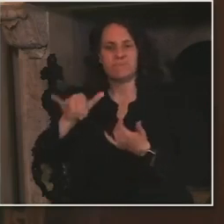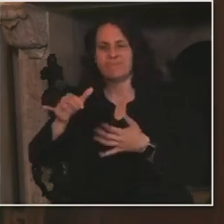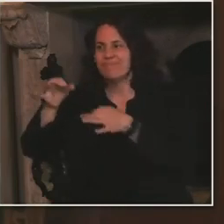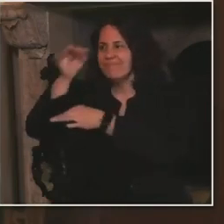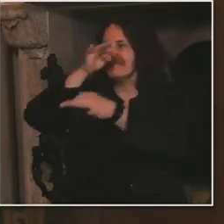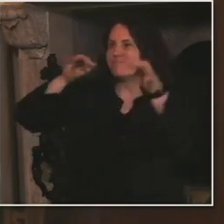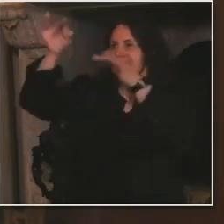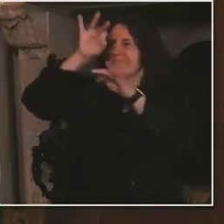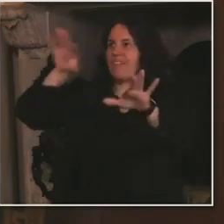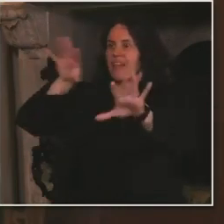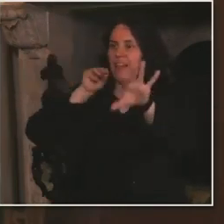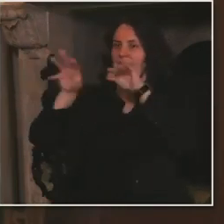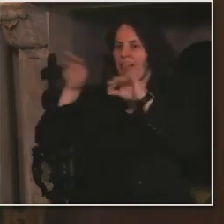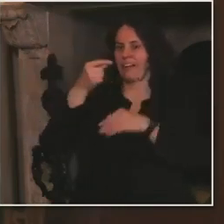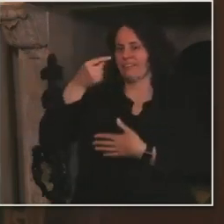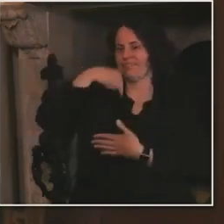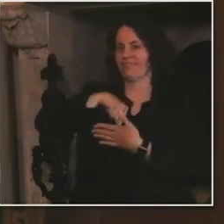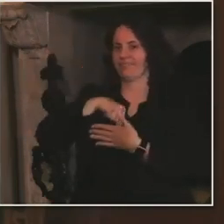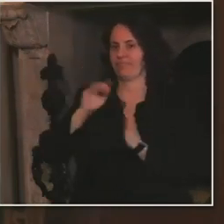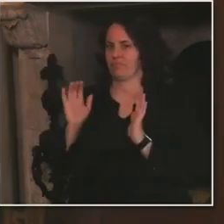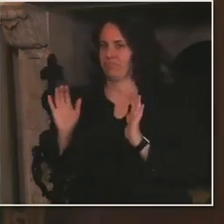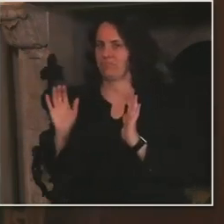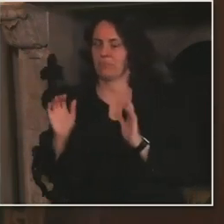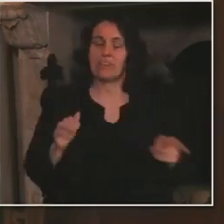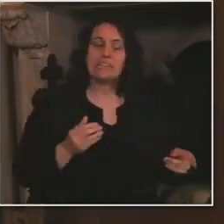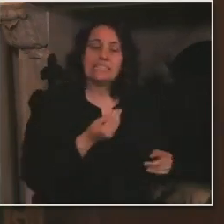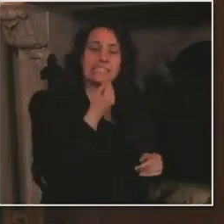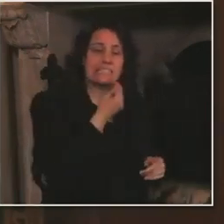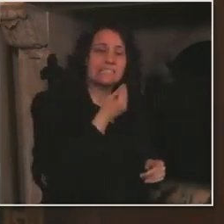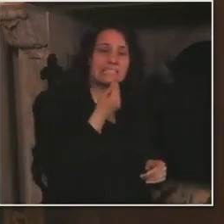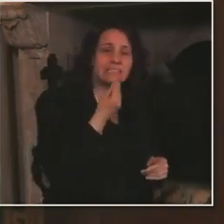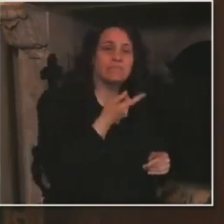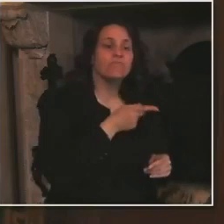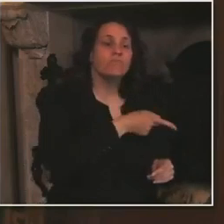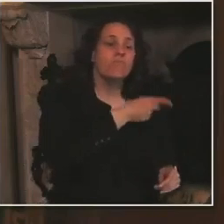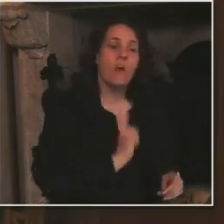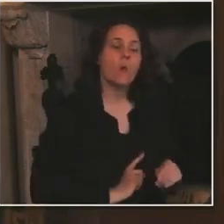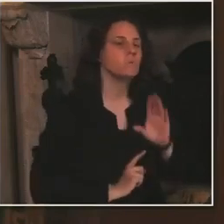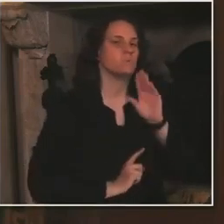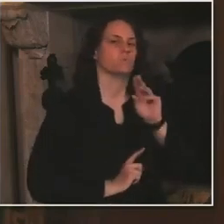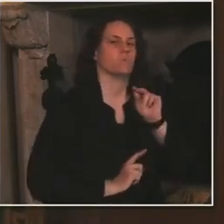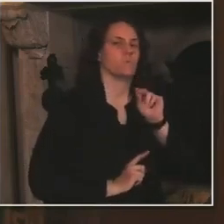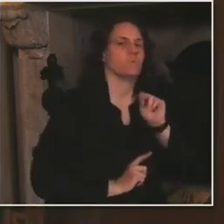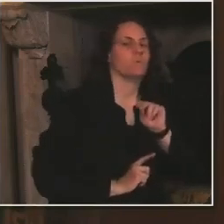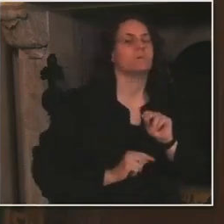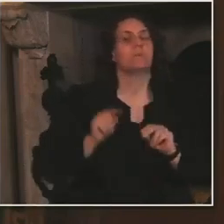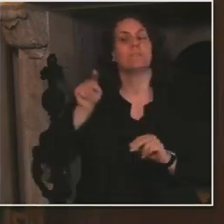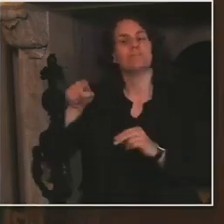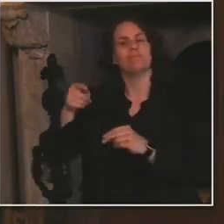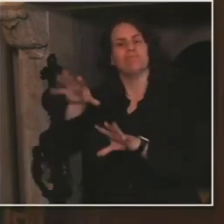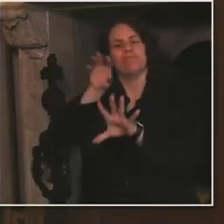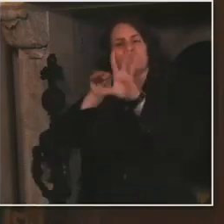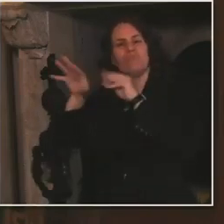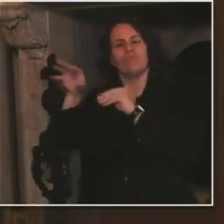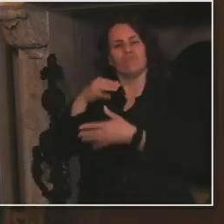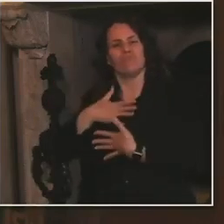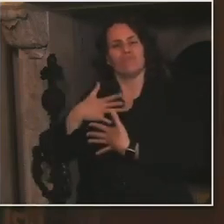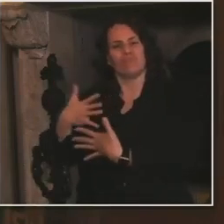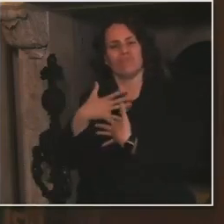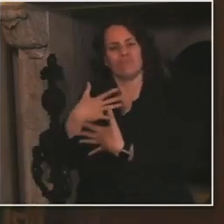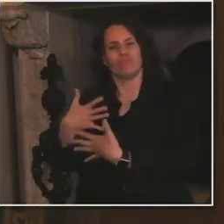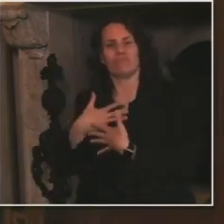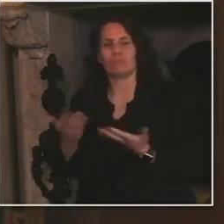ingesting contaminated food is not a common way for infection to cause in any respiratory virus, so it's not thought to be a great concern right